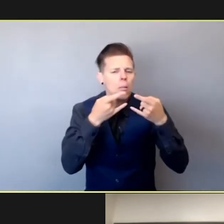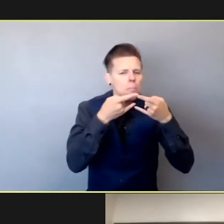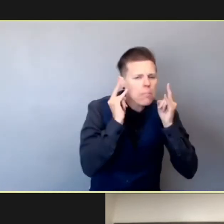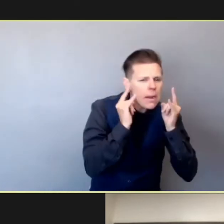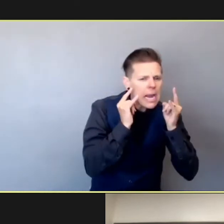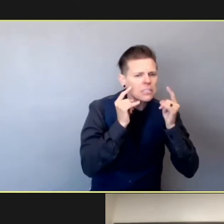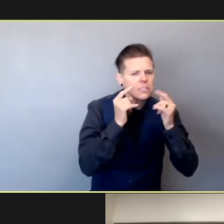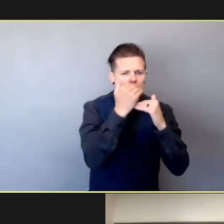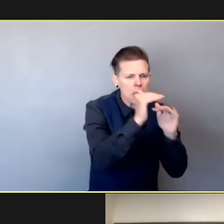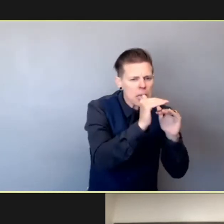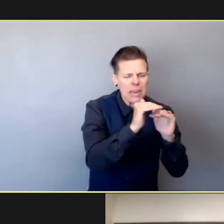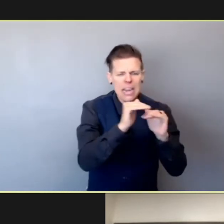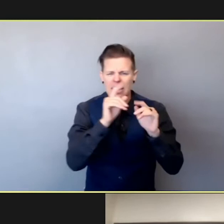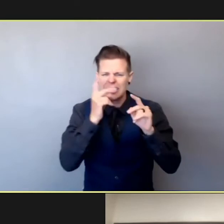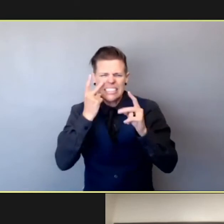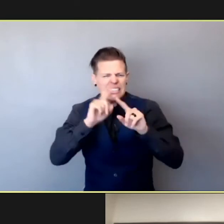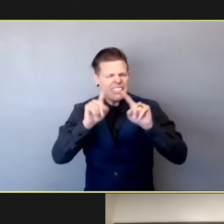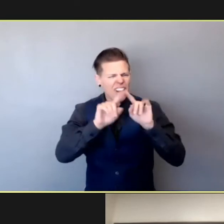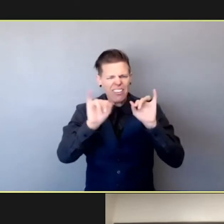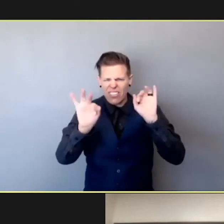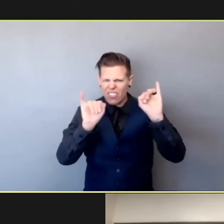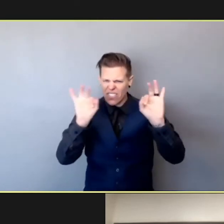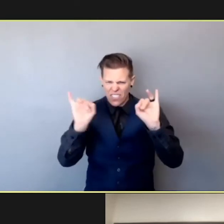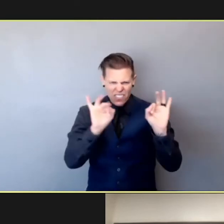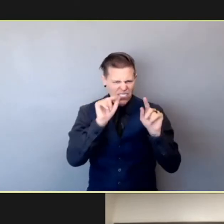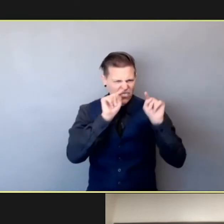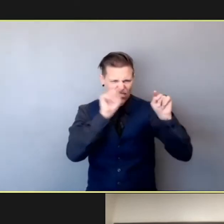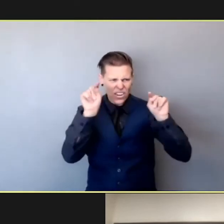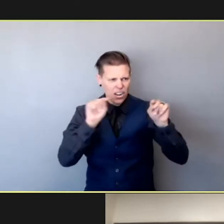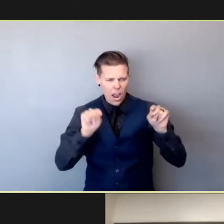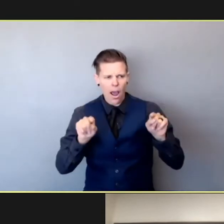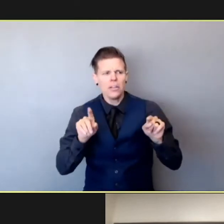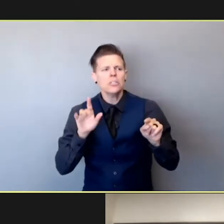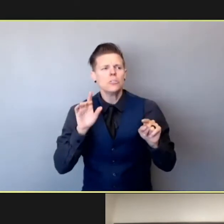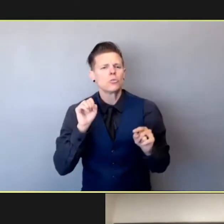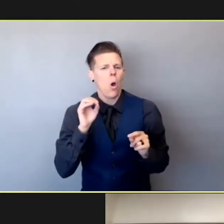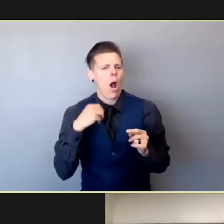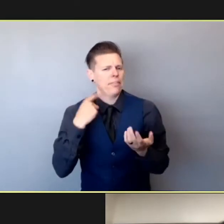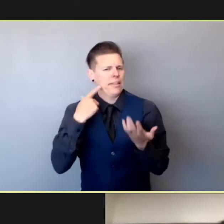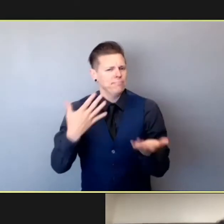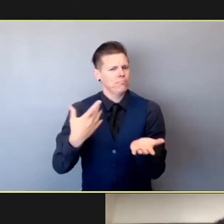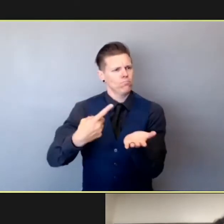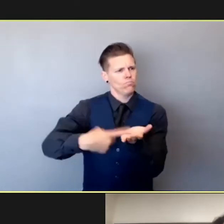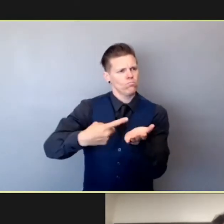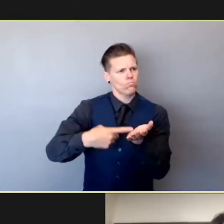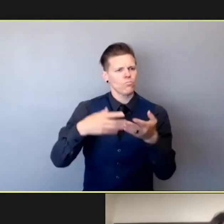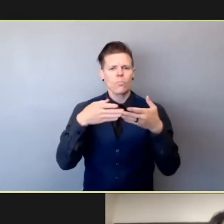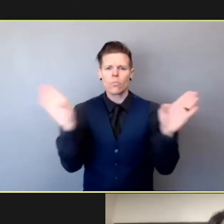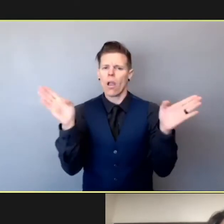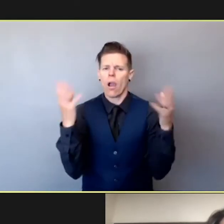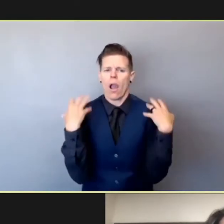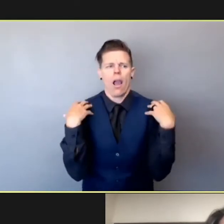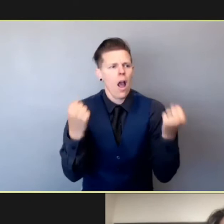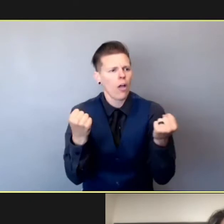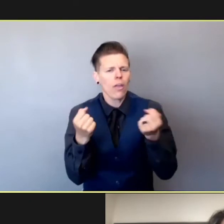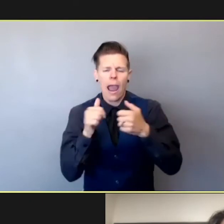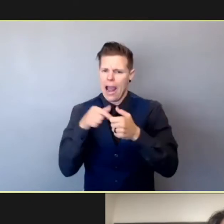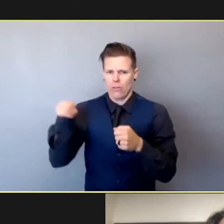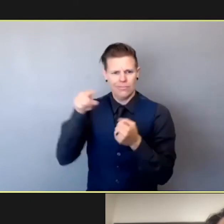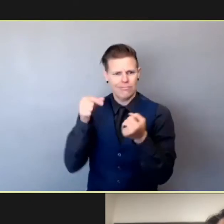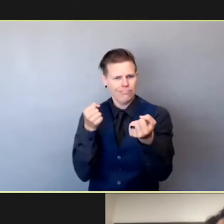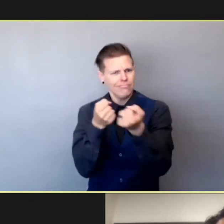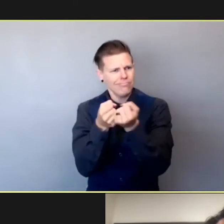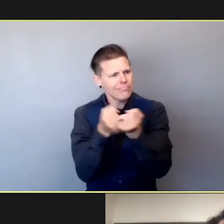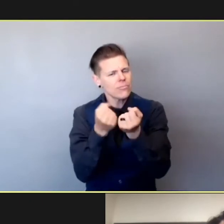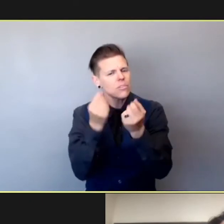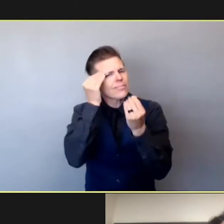so I think it's better to just talk about public health interventions in general. I can tell you that I've been out,